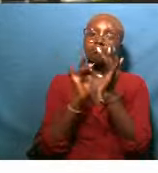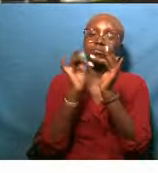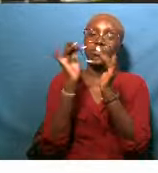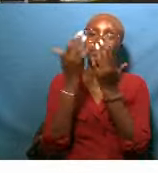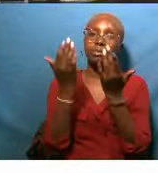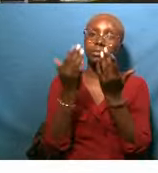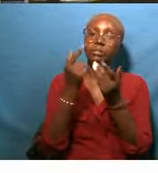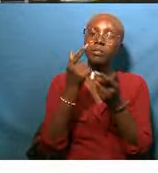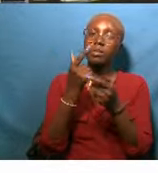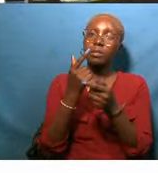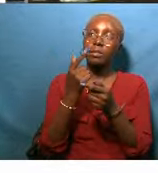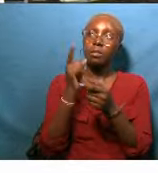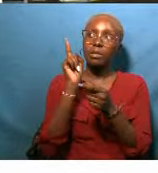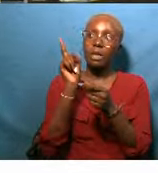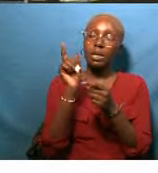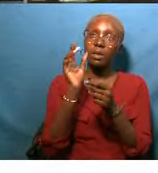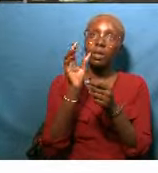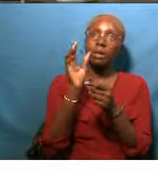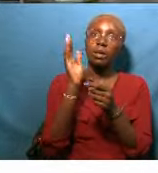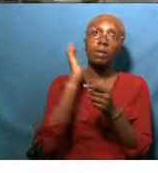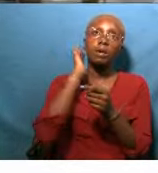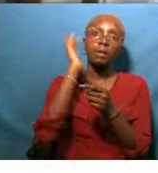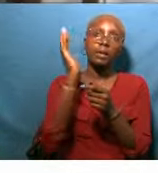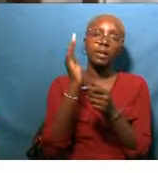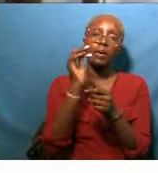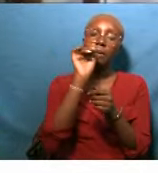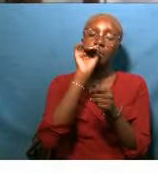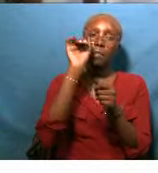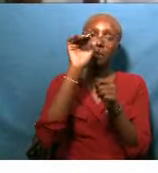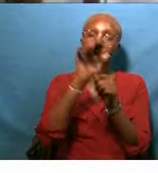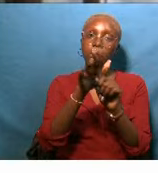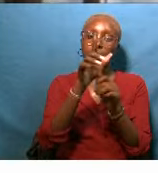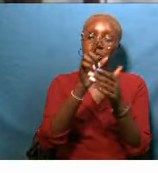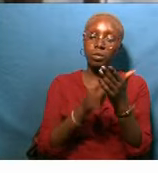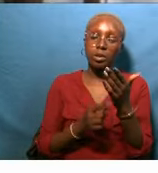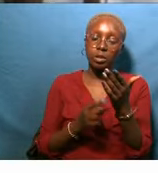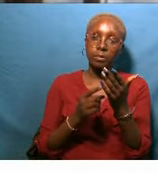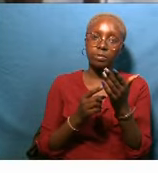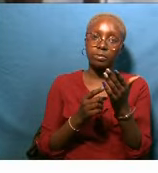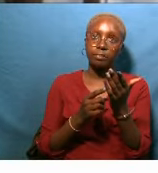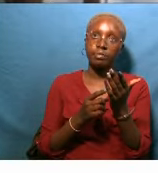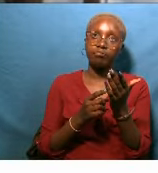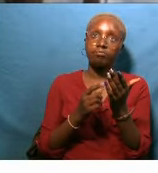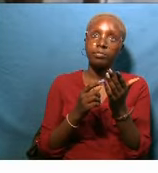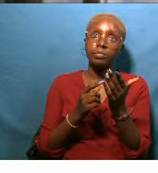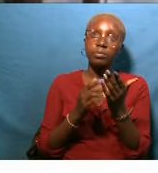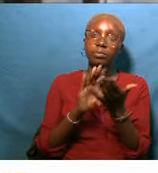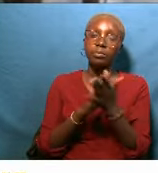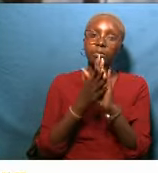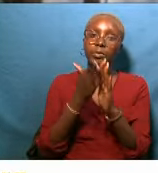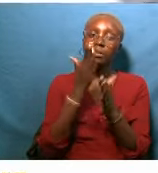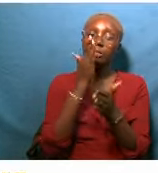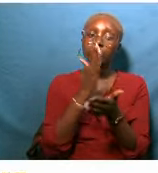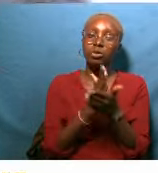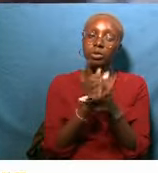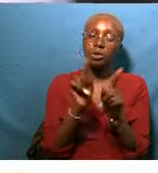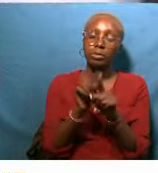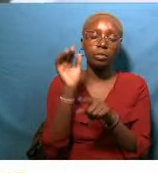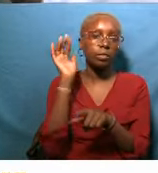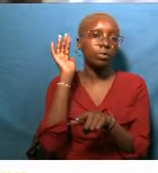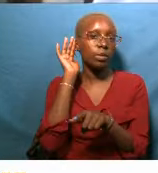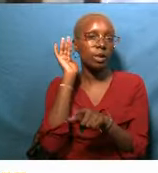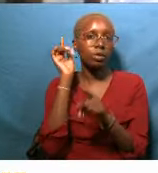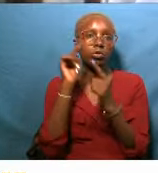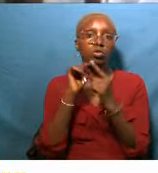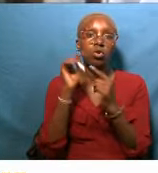I, Peter Adolua, do promise and profess that I will pay true and canonical obedience to the